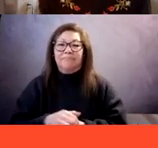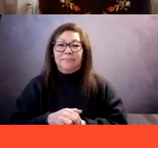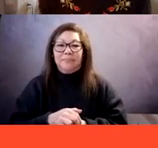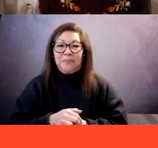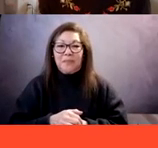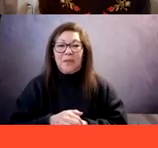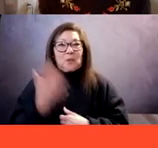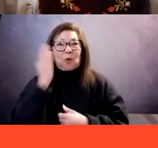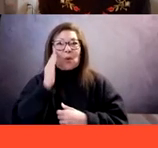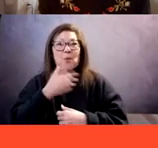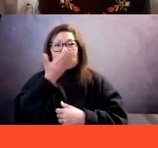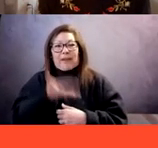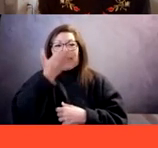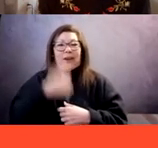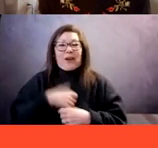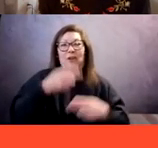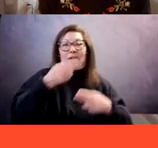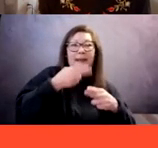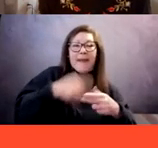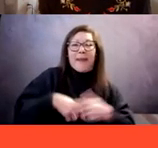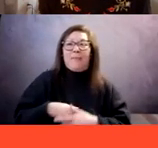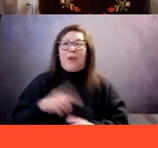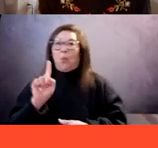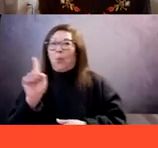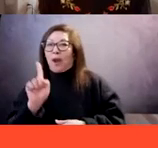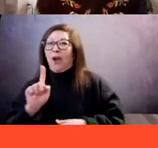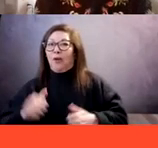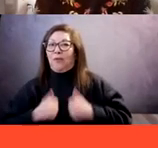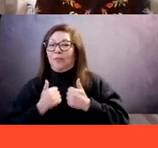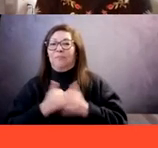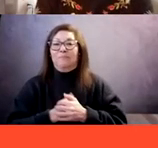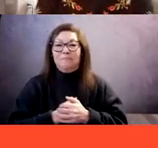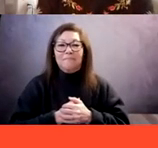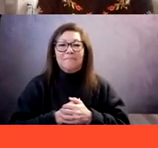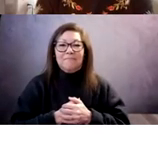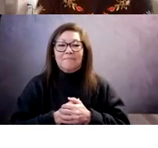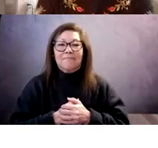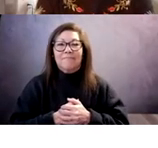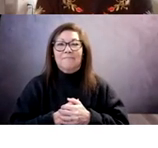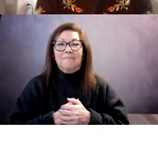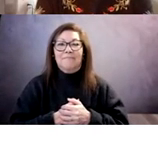You can just drop your name and where you're zooming in from. That would be great. Okay.